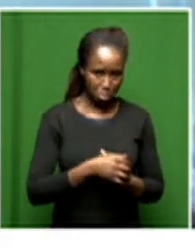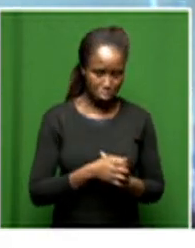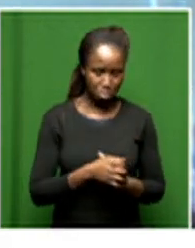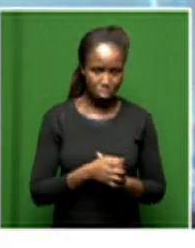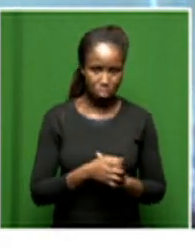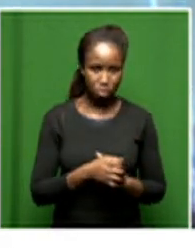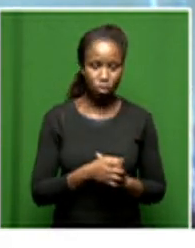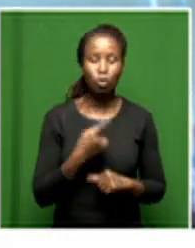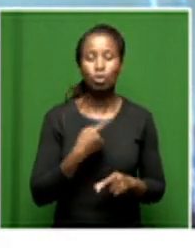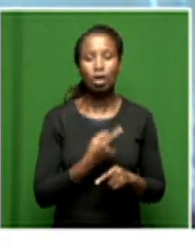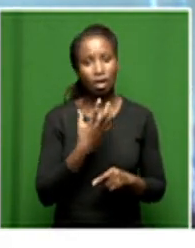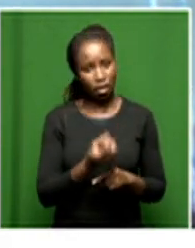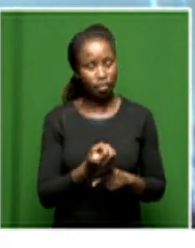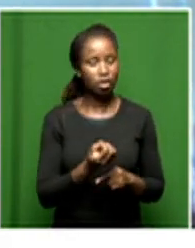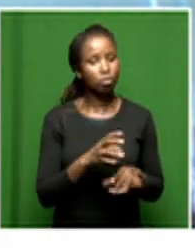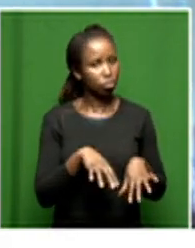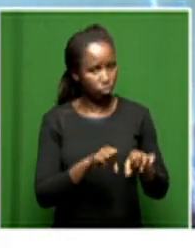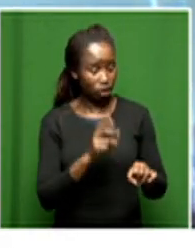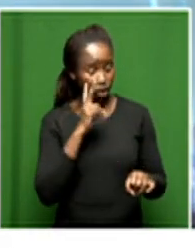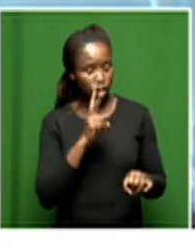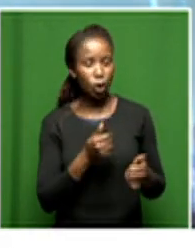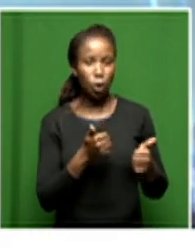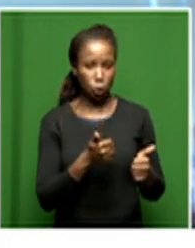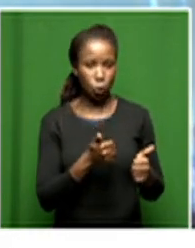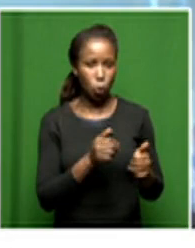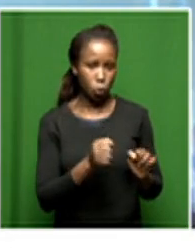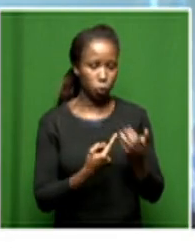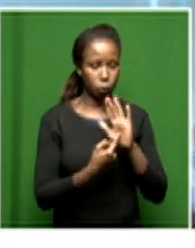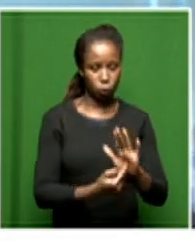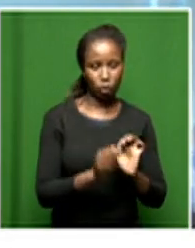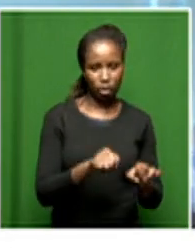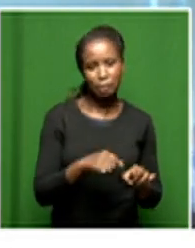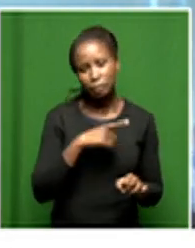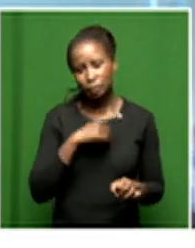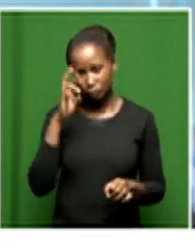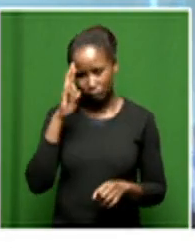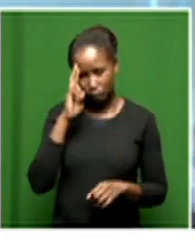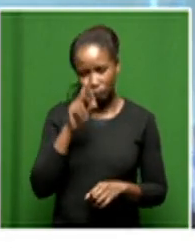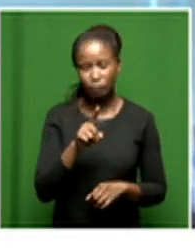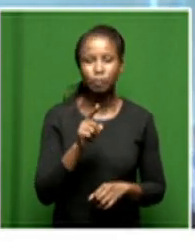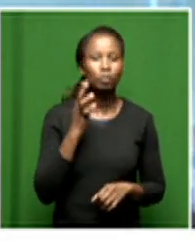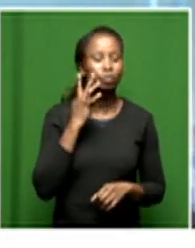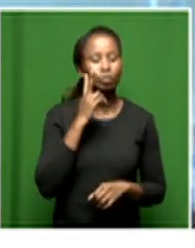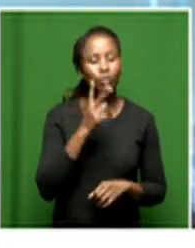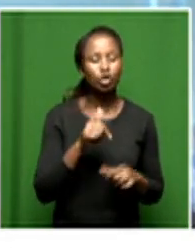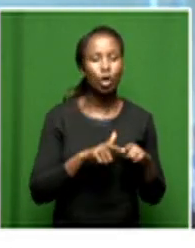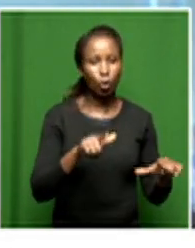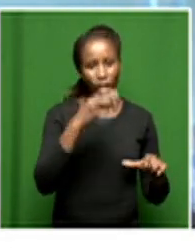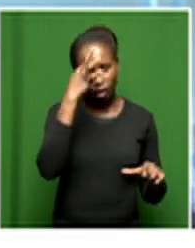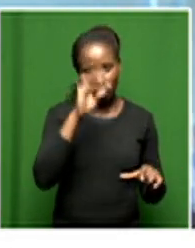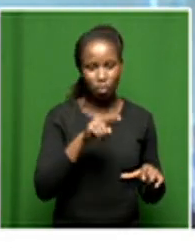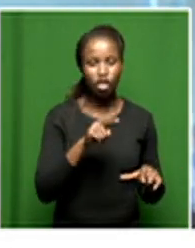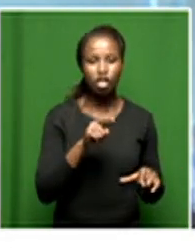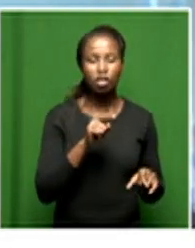the opposition a lesson, and this is a very good sign. Because remember, we're not just, when we look at a local government election, it's not just about the